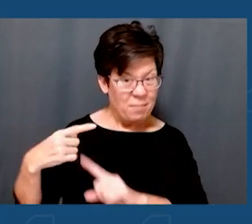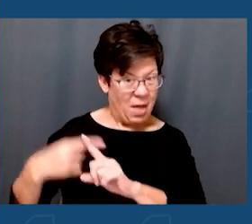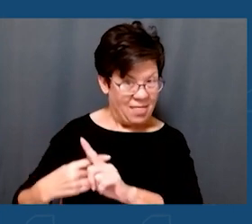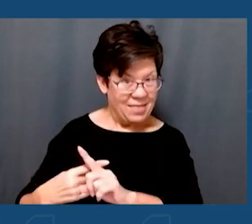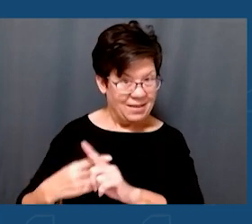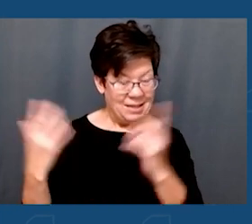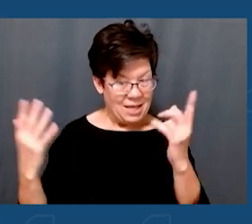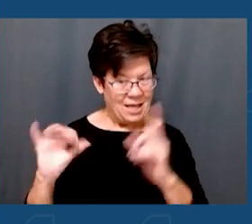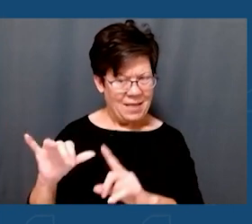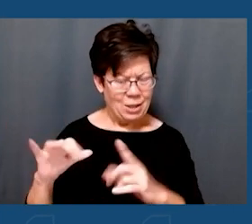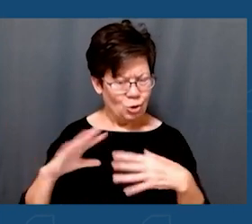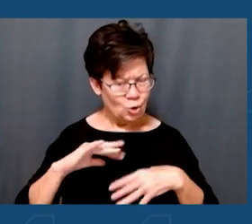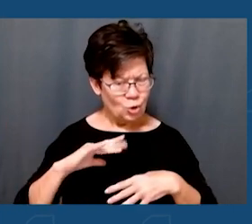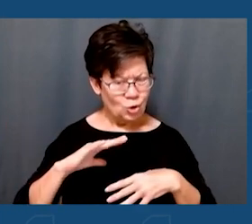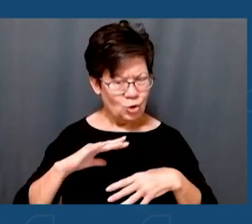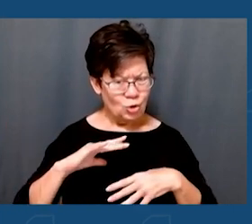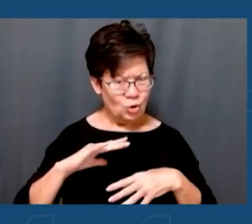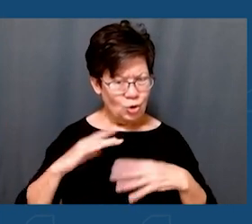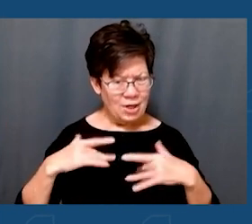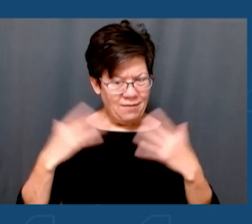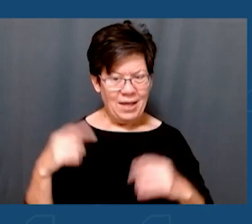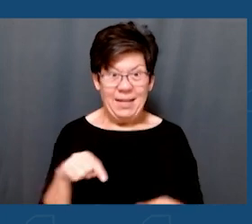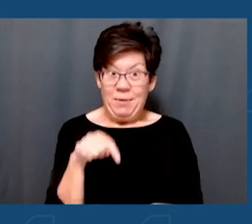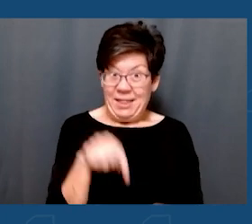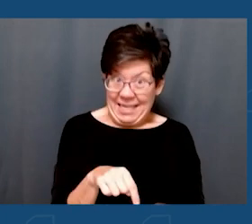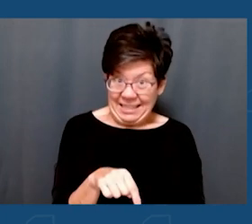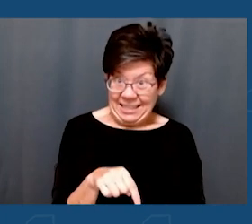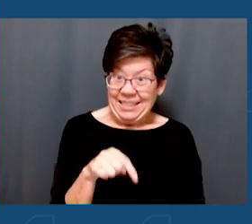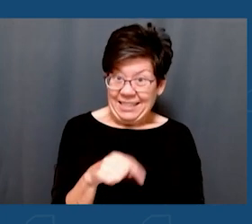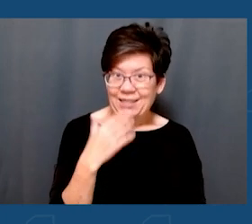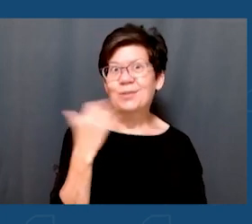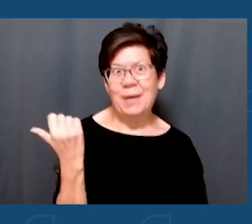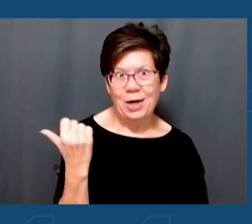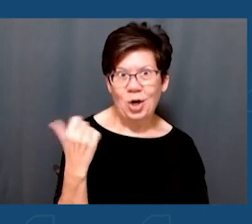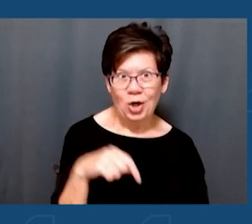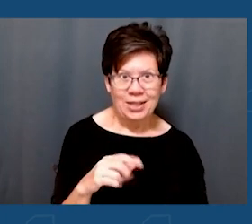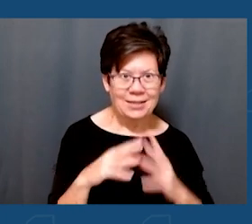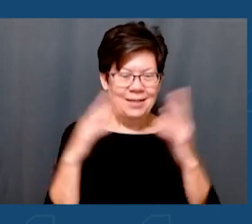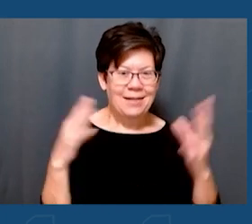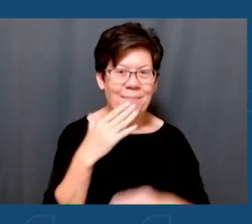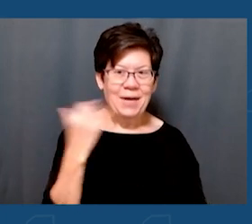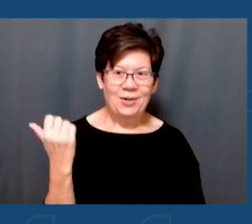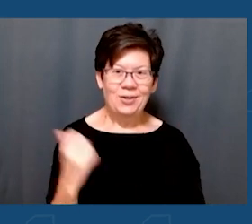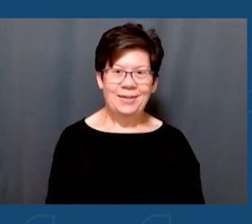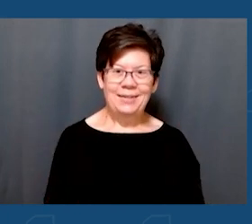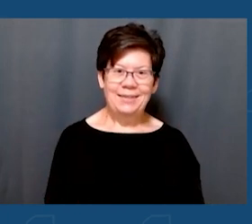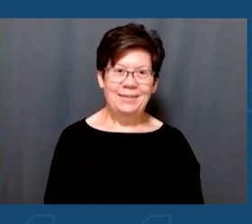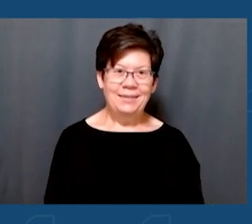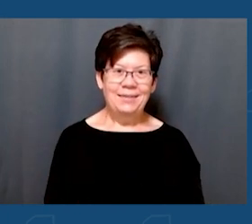event. This is better. This is a lot better.